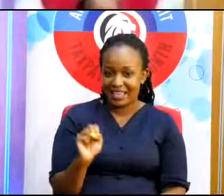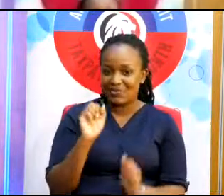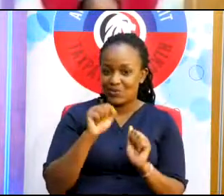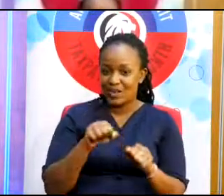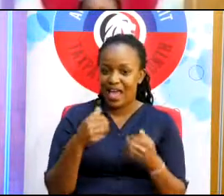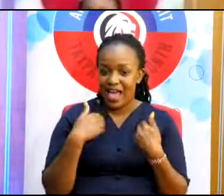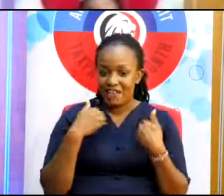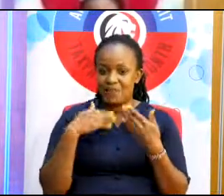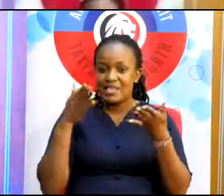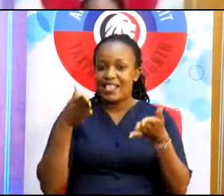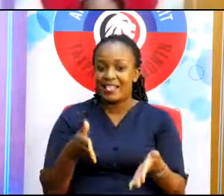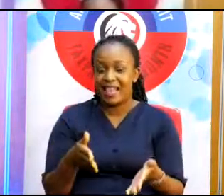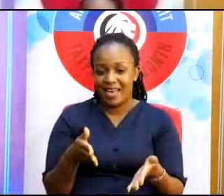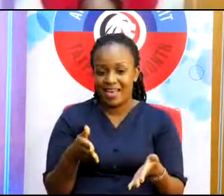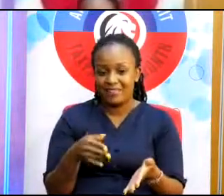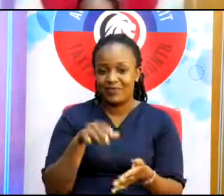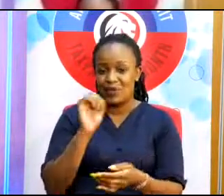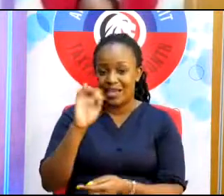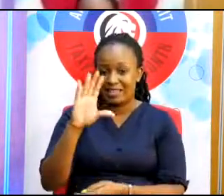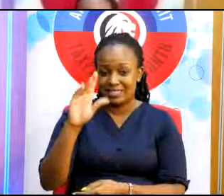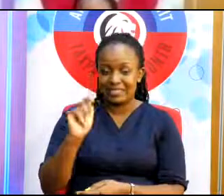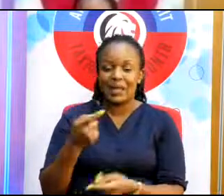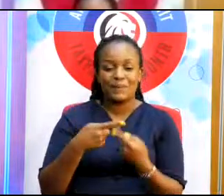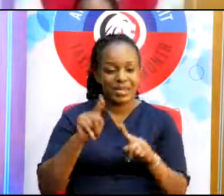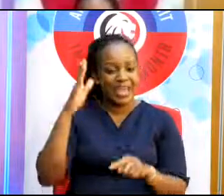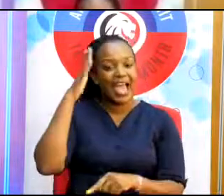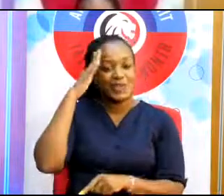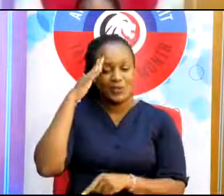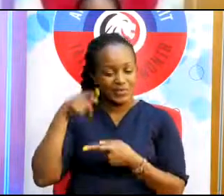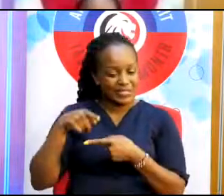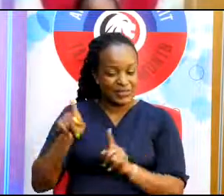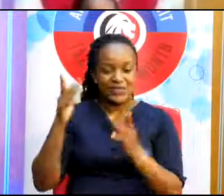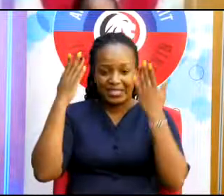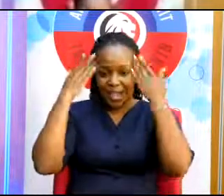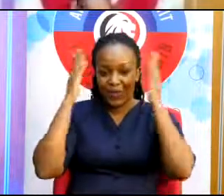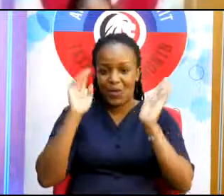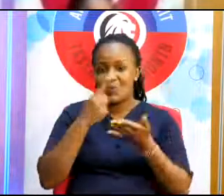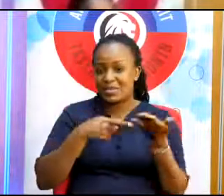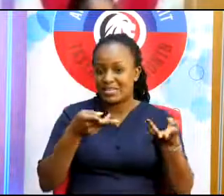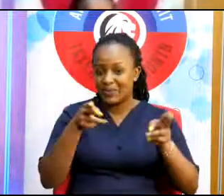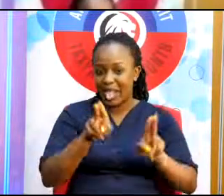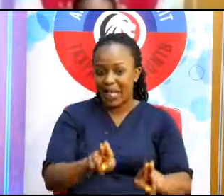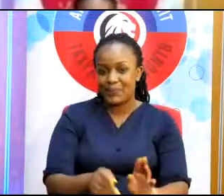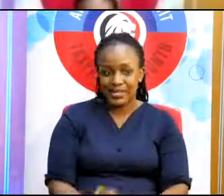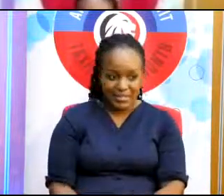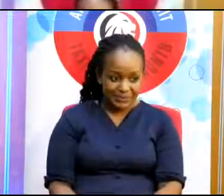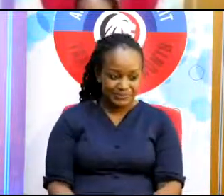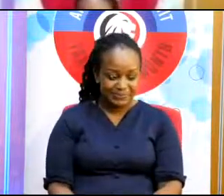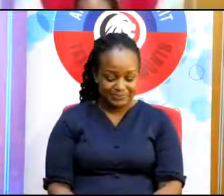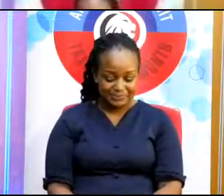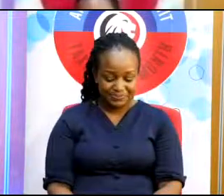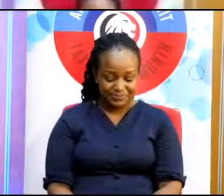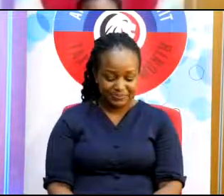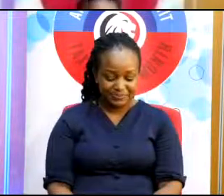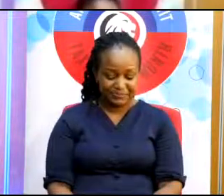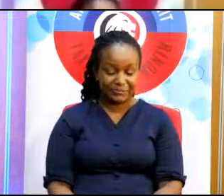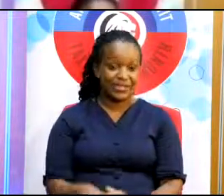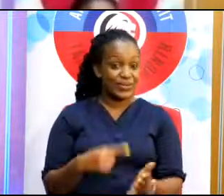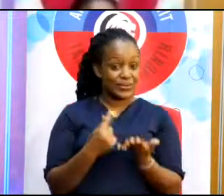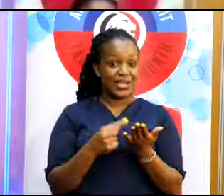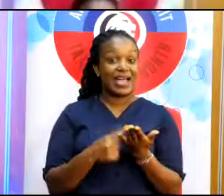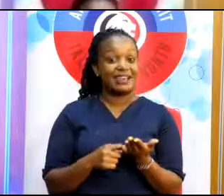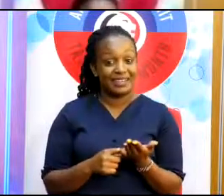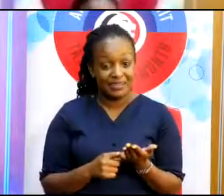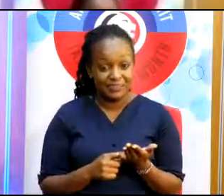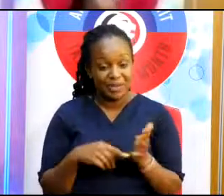what the challenges are. No doubt he knows, just where we are with this one. So we've stepped a little bit in Uganda, a